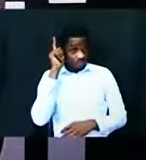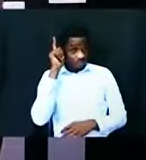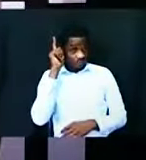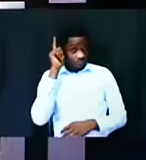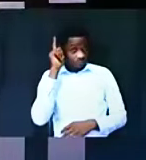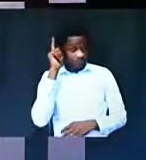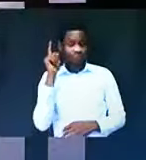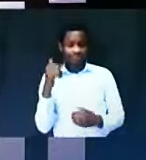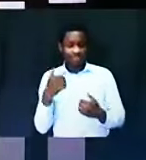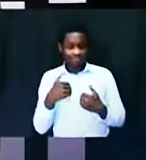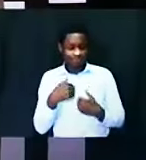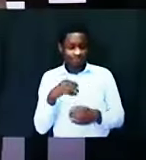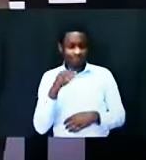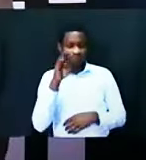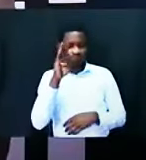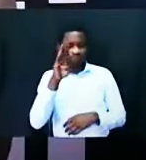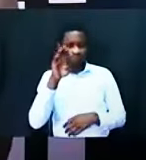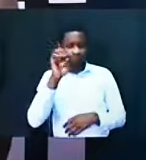Jews.